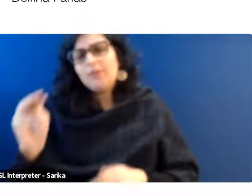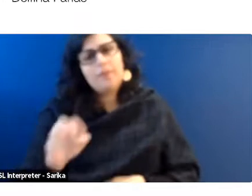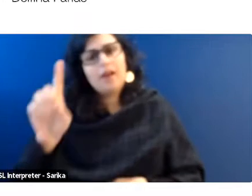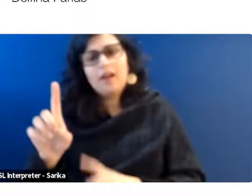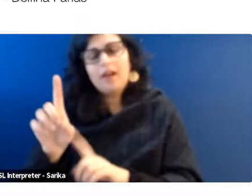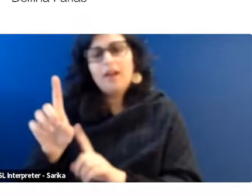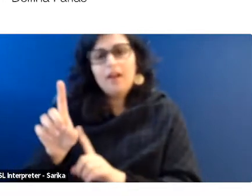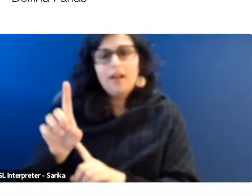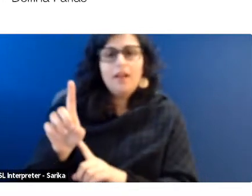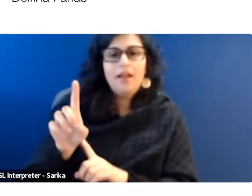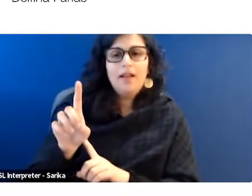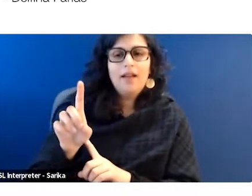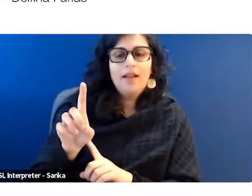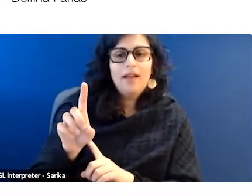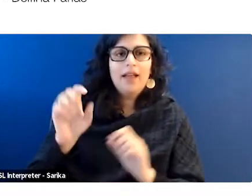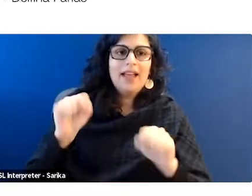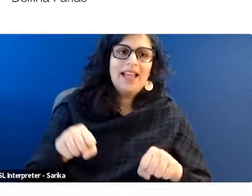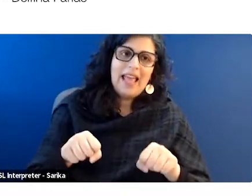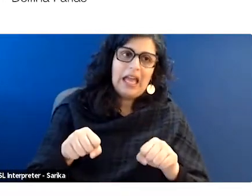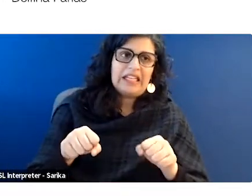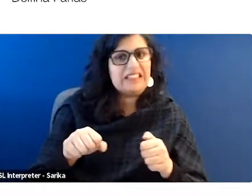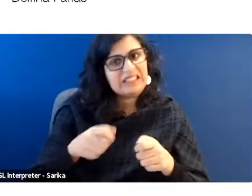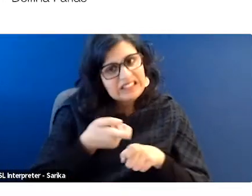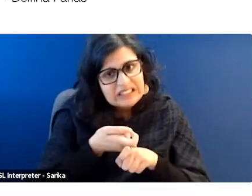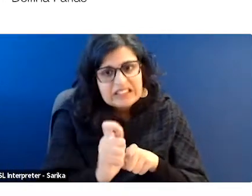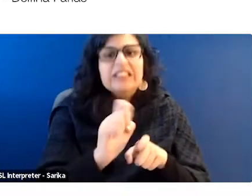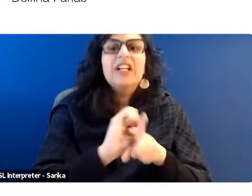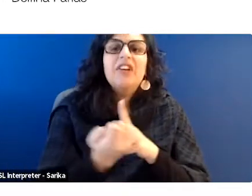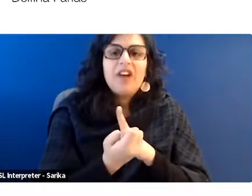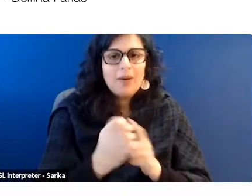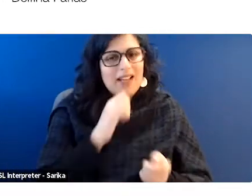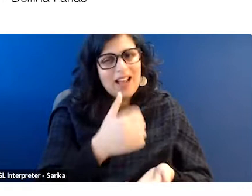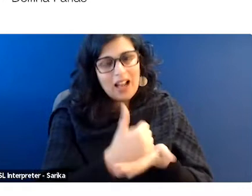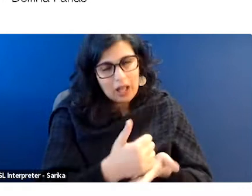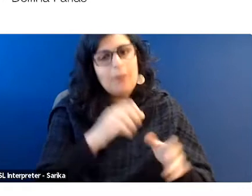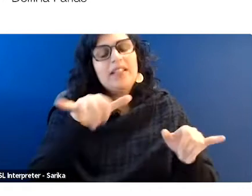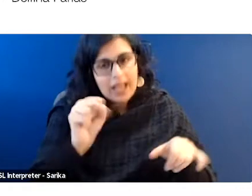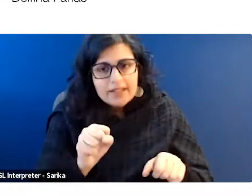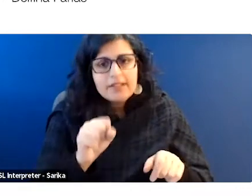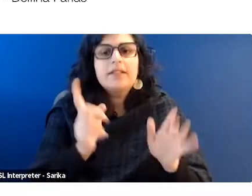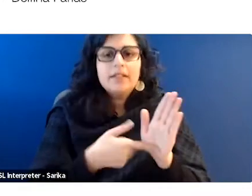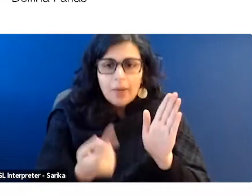can deter the environment and not help it. But I think if it's done with the